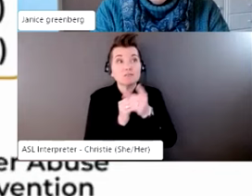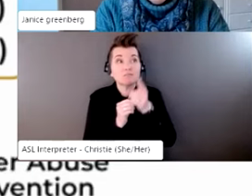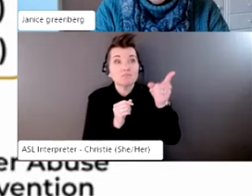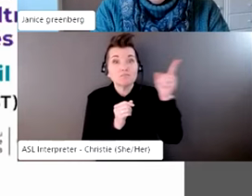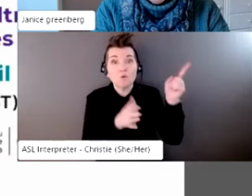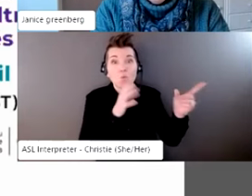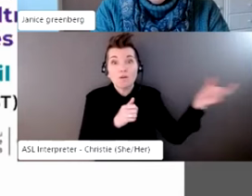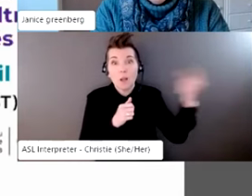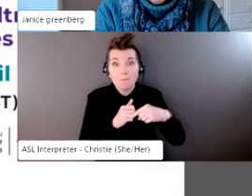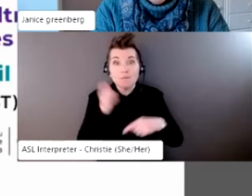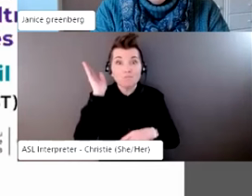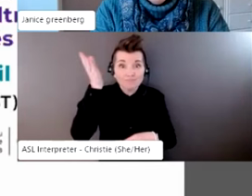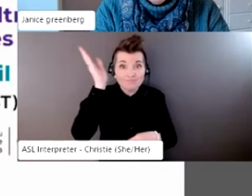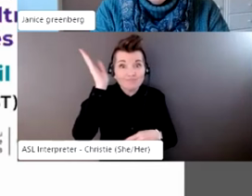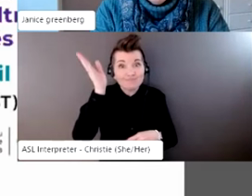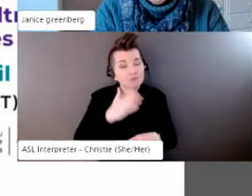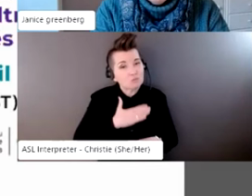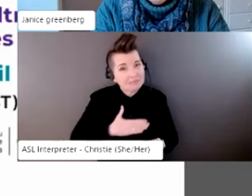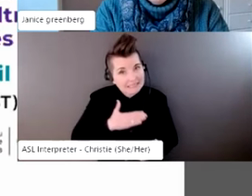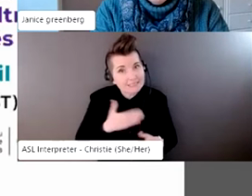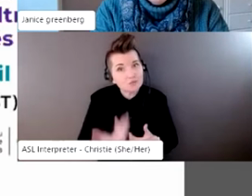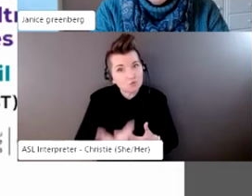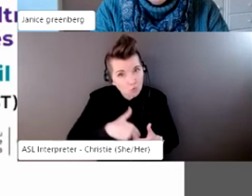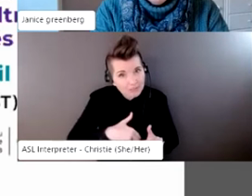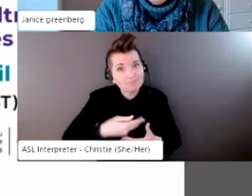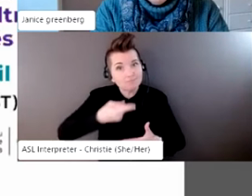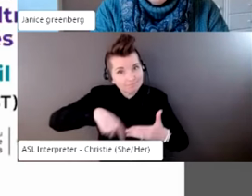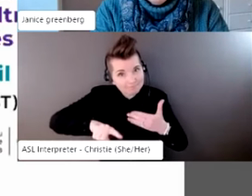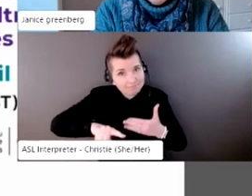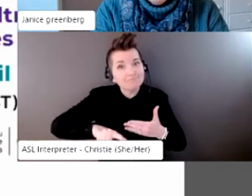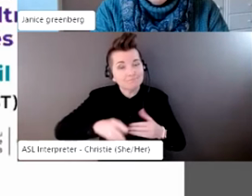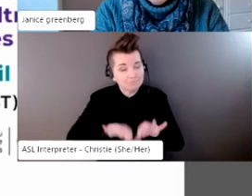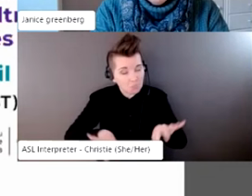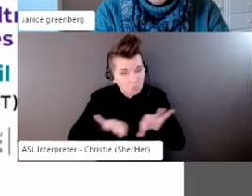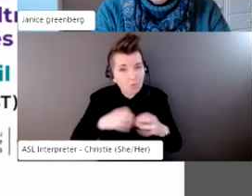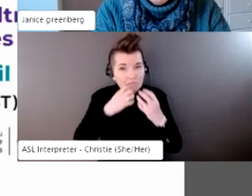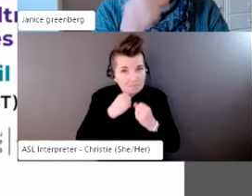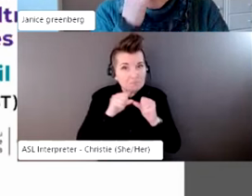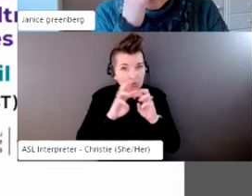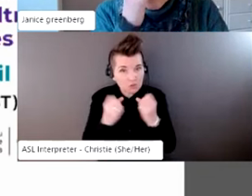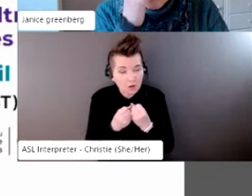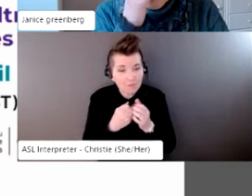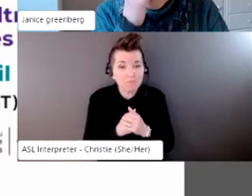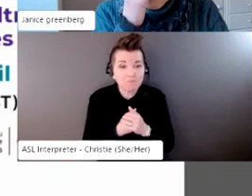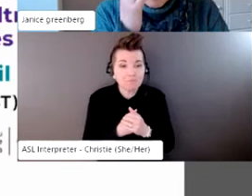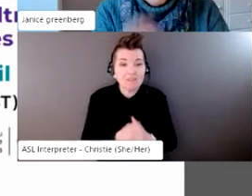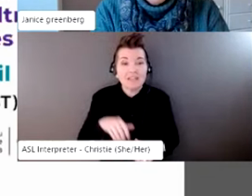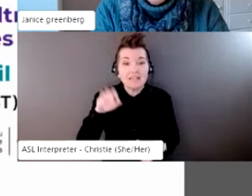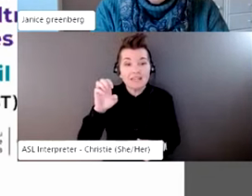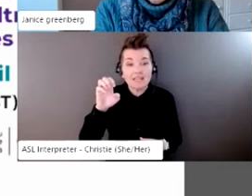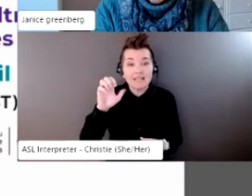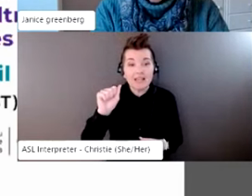that webinar. And working again with CNPA, hosting two sessions, they're